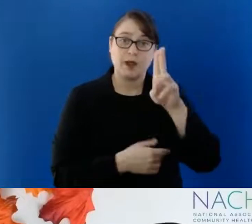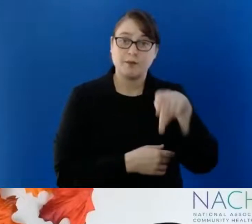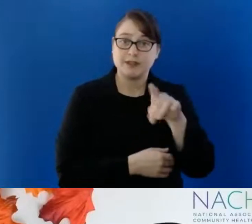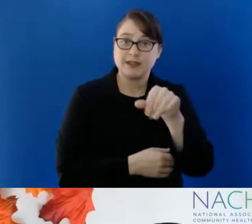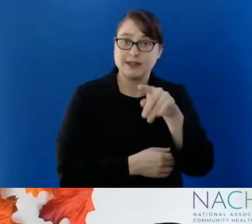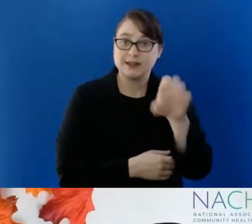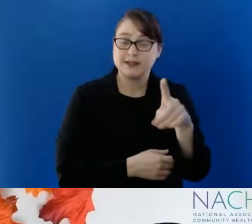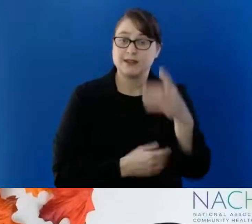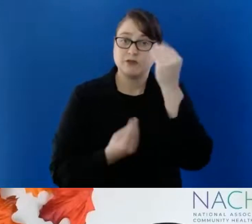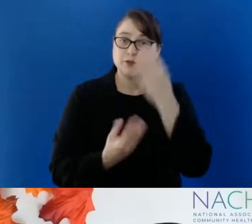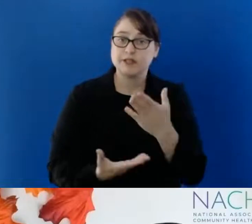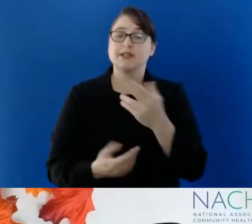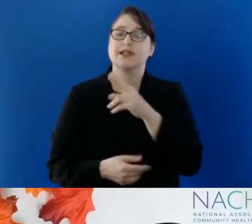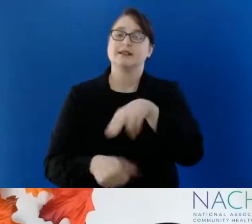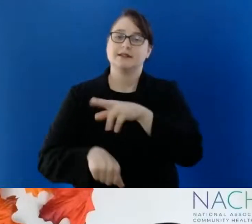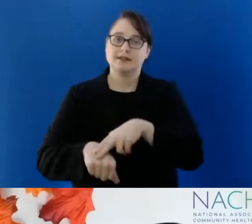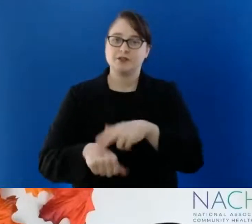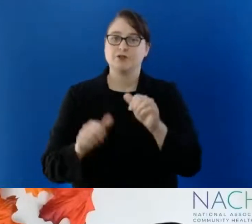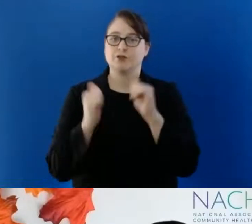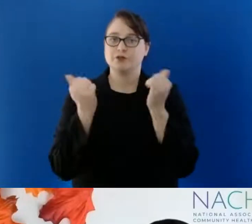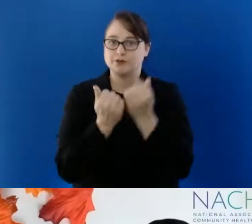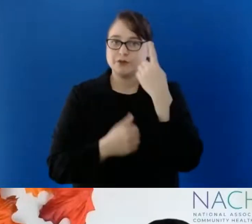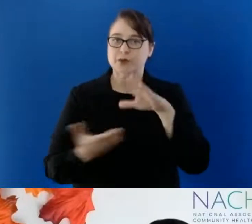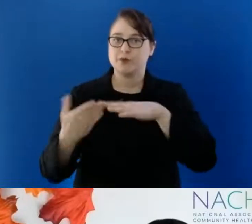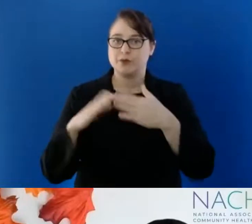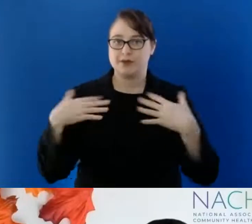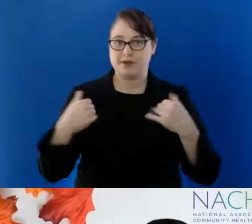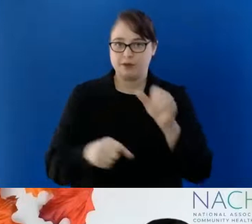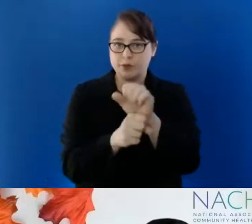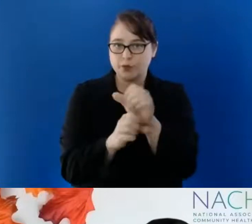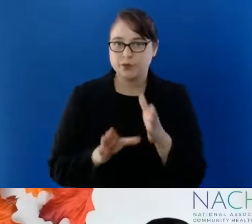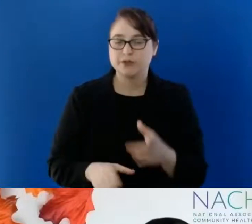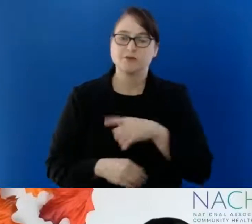Association of Community Health Workers, I'm sure, in terms of some of the strategies that you